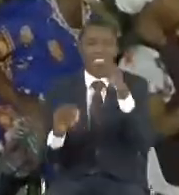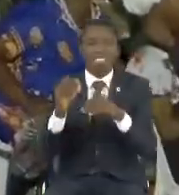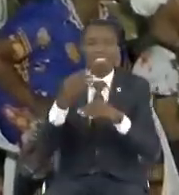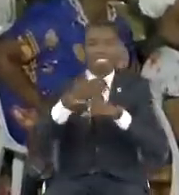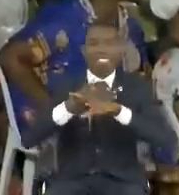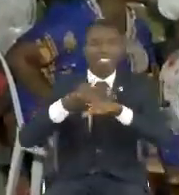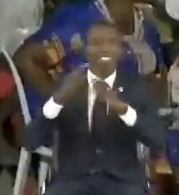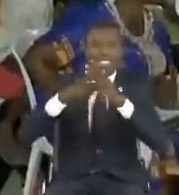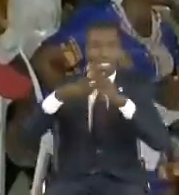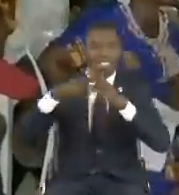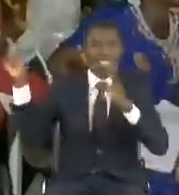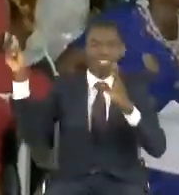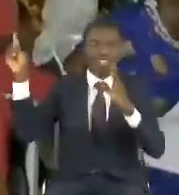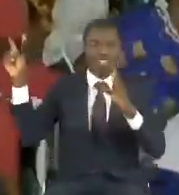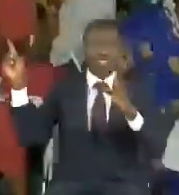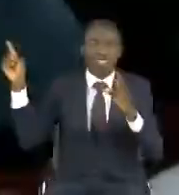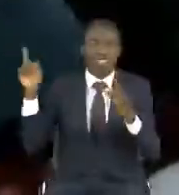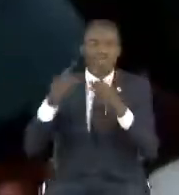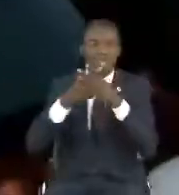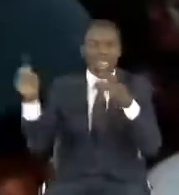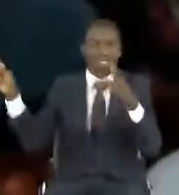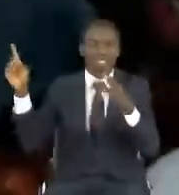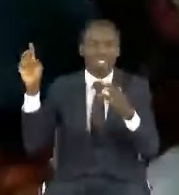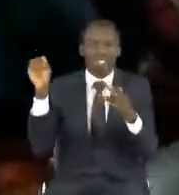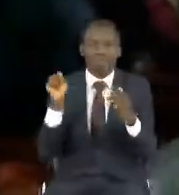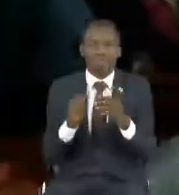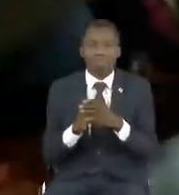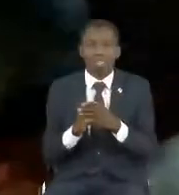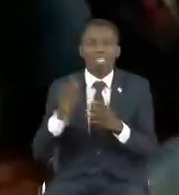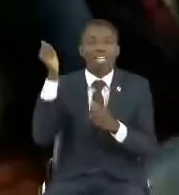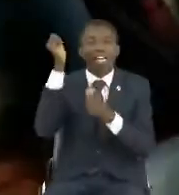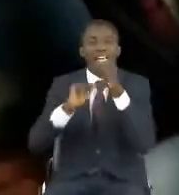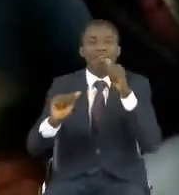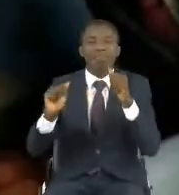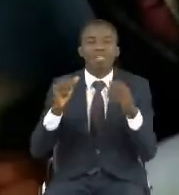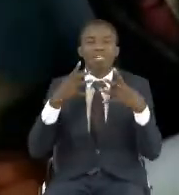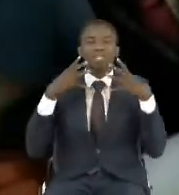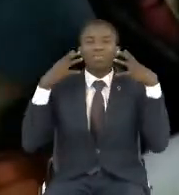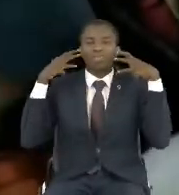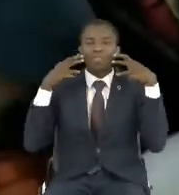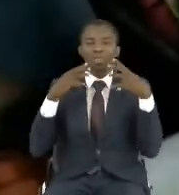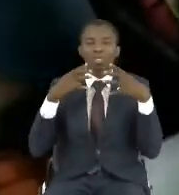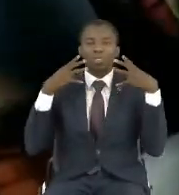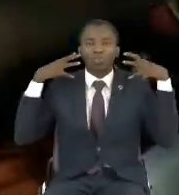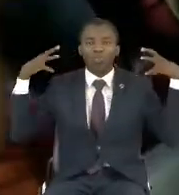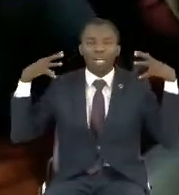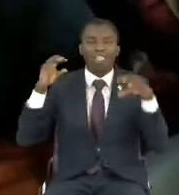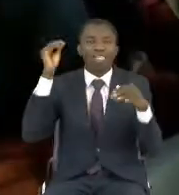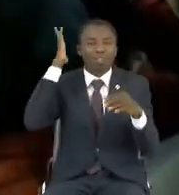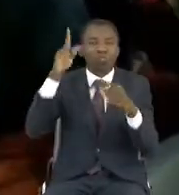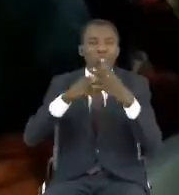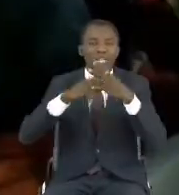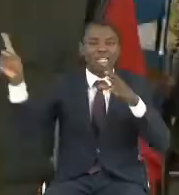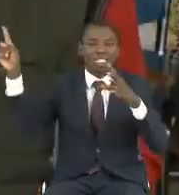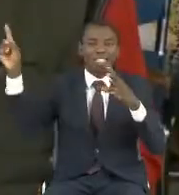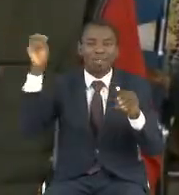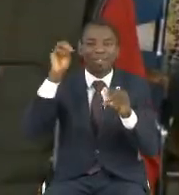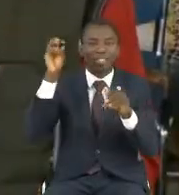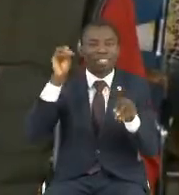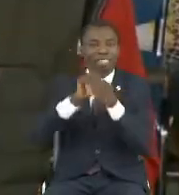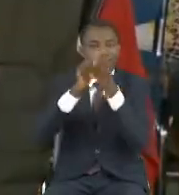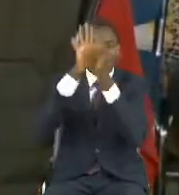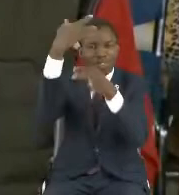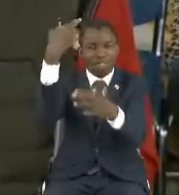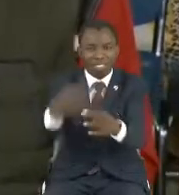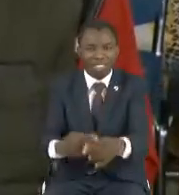Anemia will vanish away. Every swelling will vanish away in Jesus'